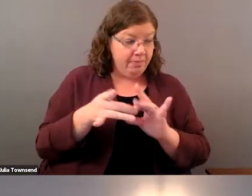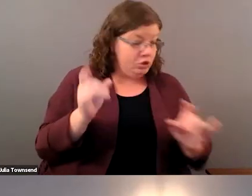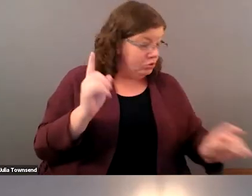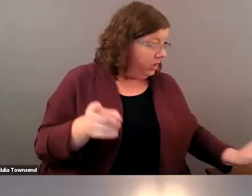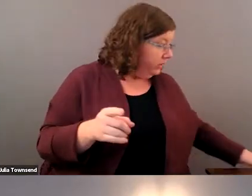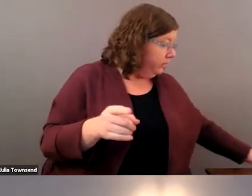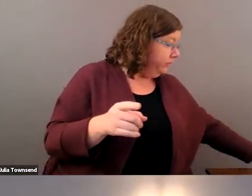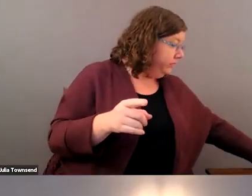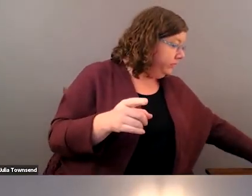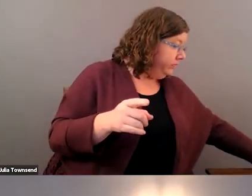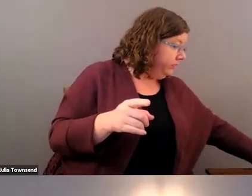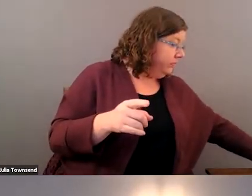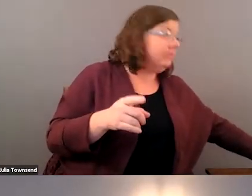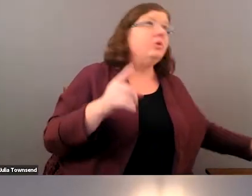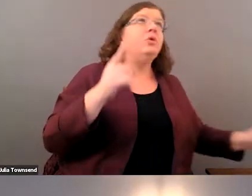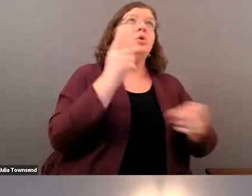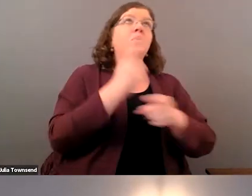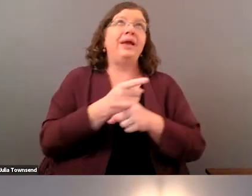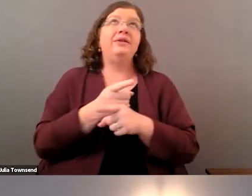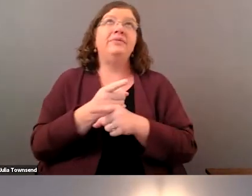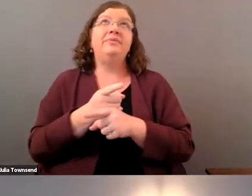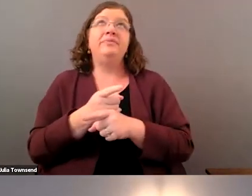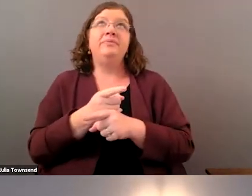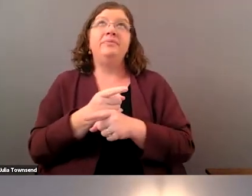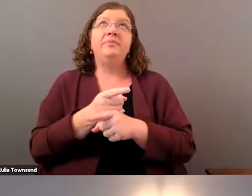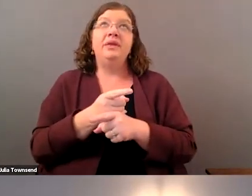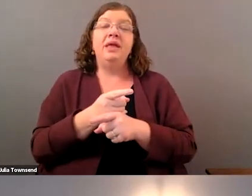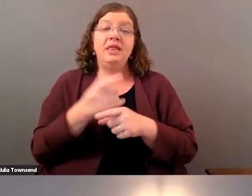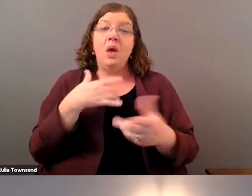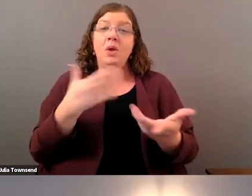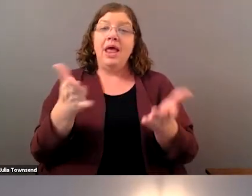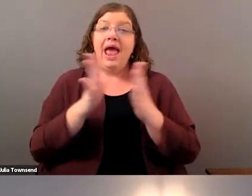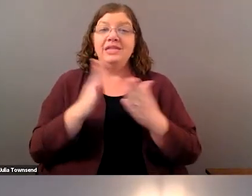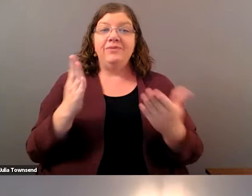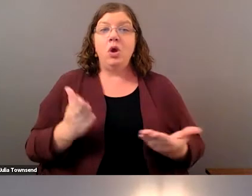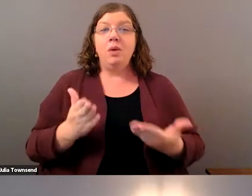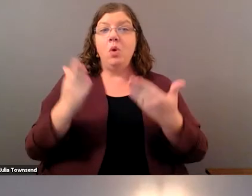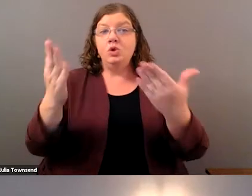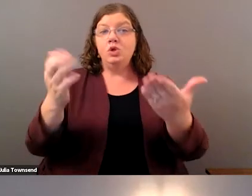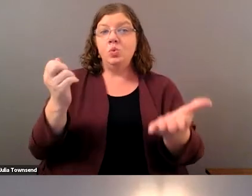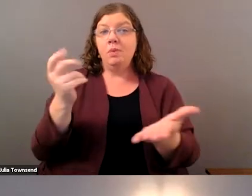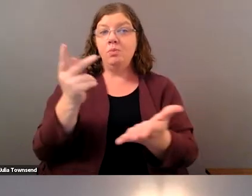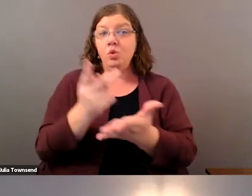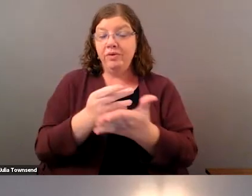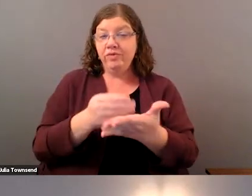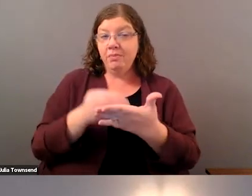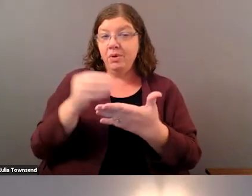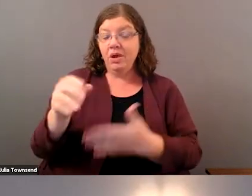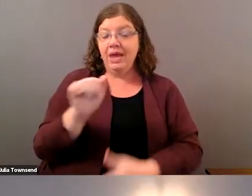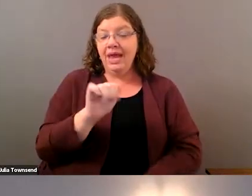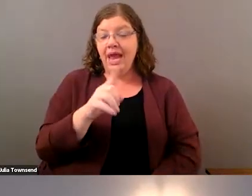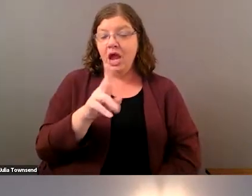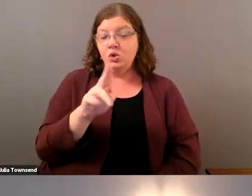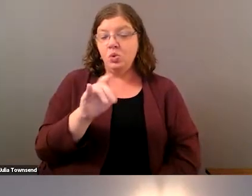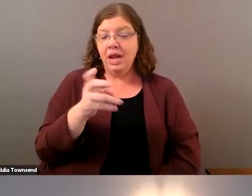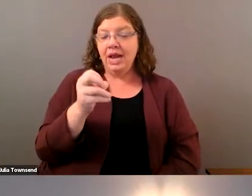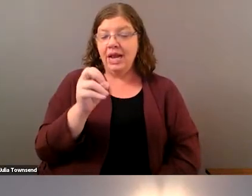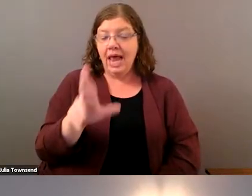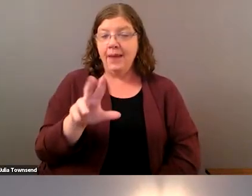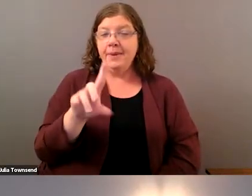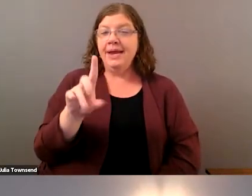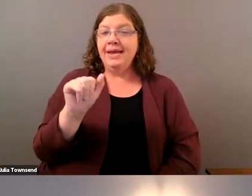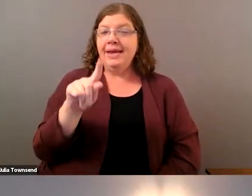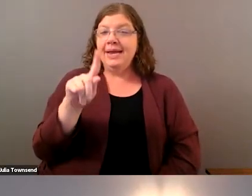Correct. Perfect. Then I would like to ask for a motion to approve the purchase of EduClimber data analysis